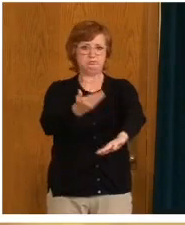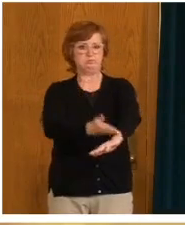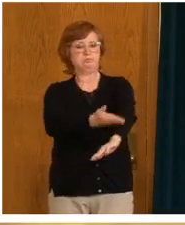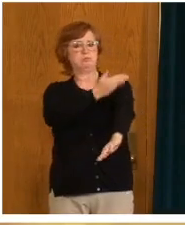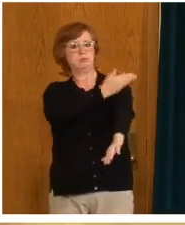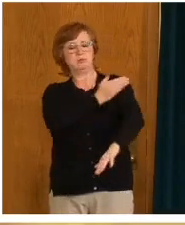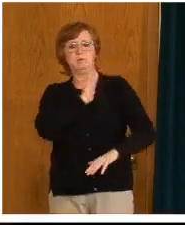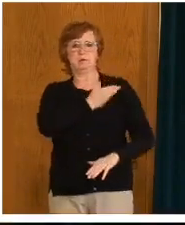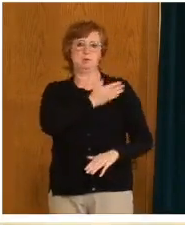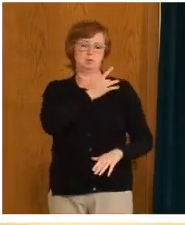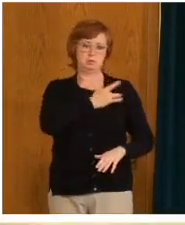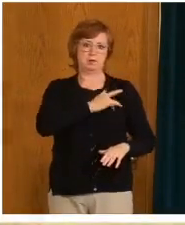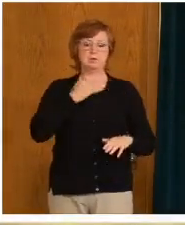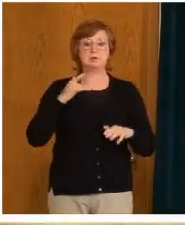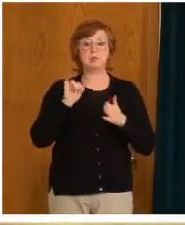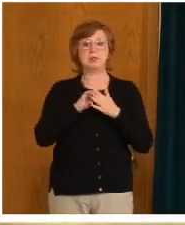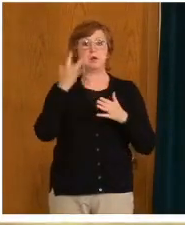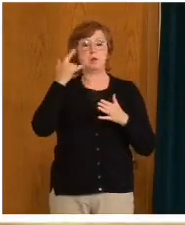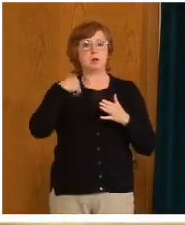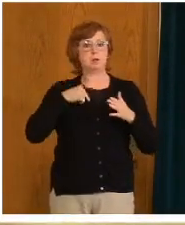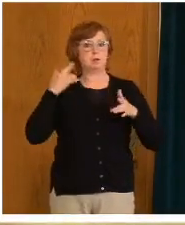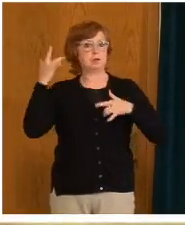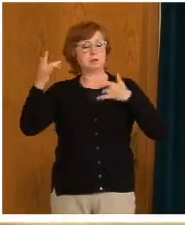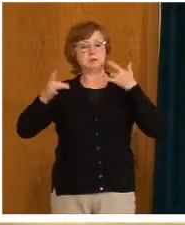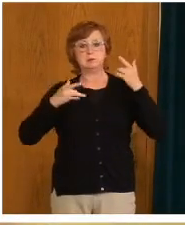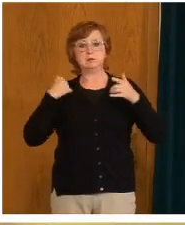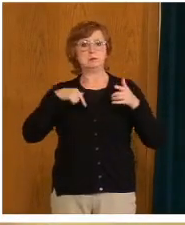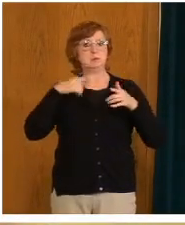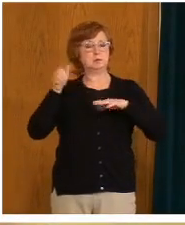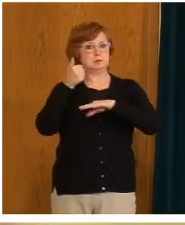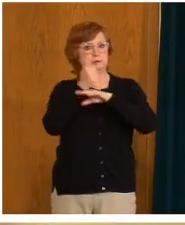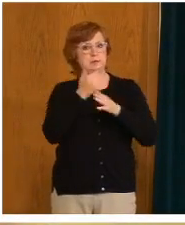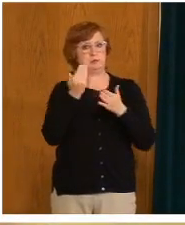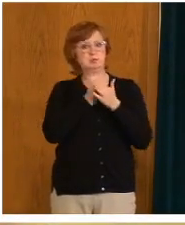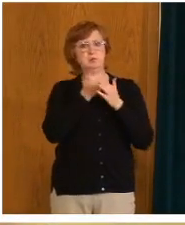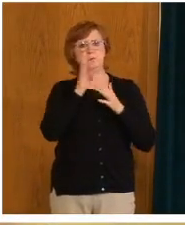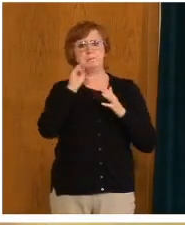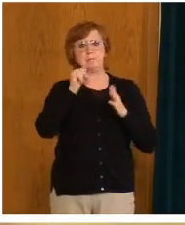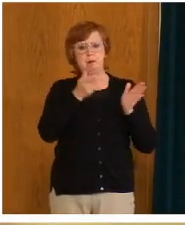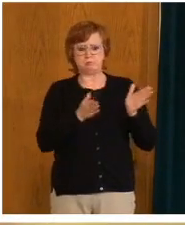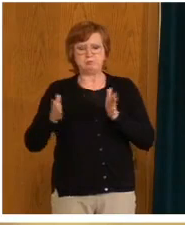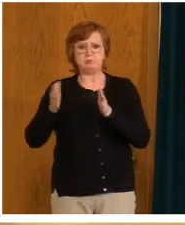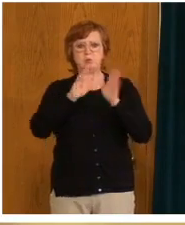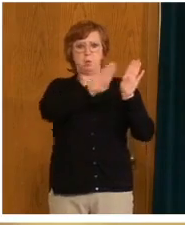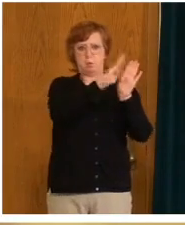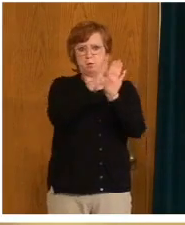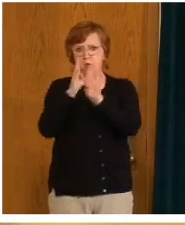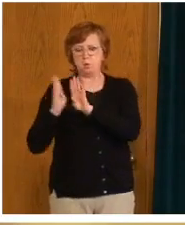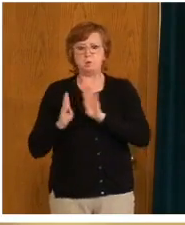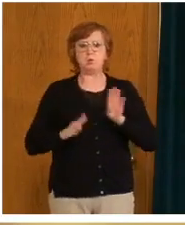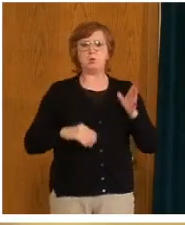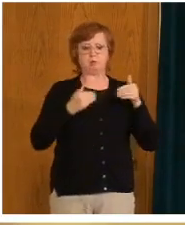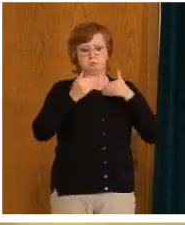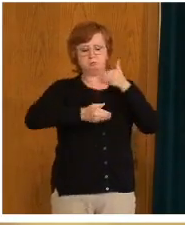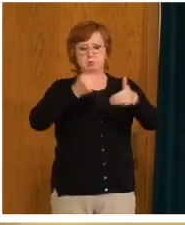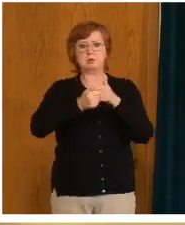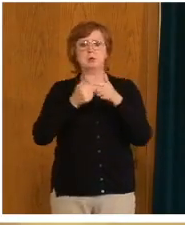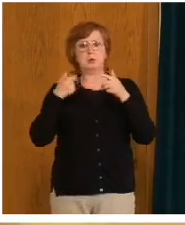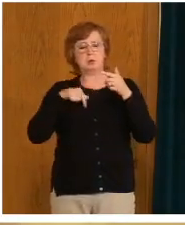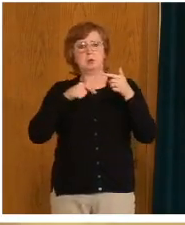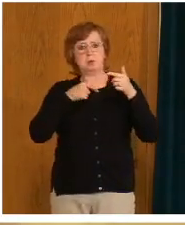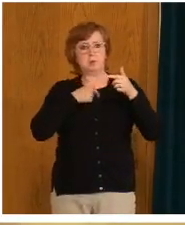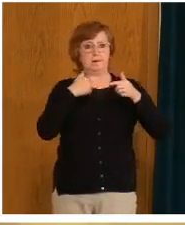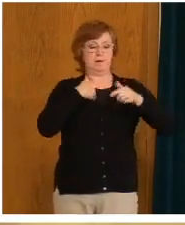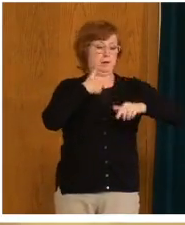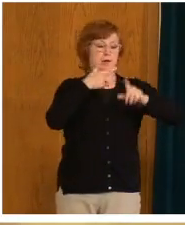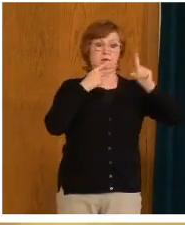move forward with our reopening roadmap as we continue to reach the vaccination targets that are set out before